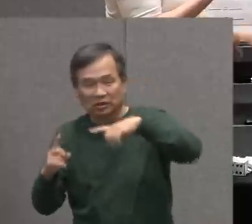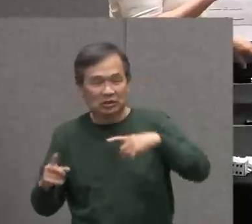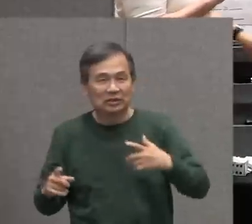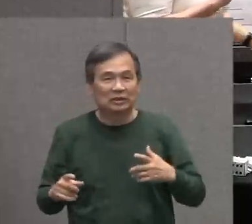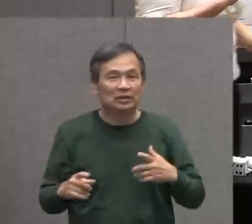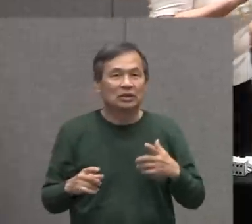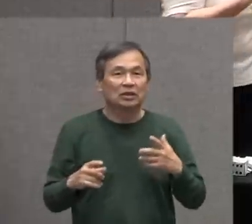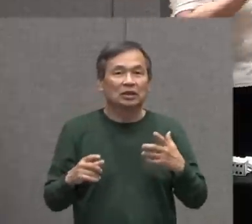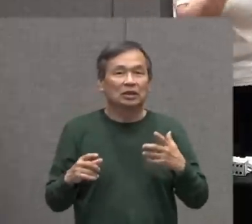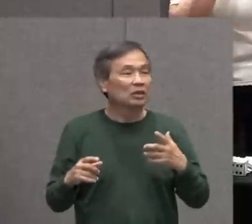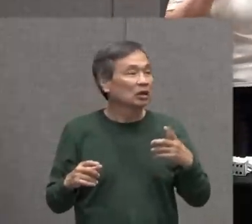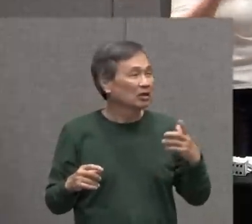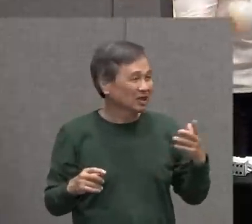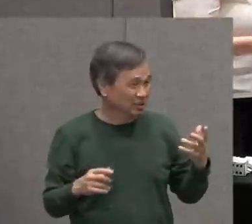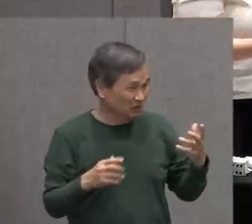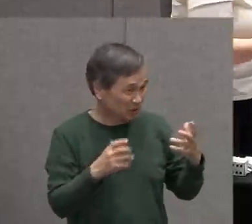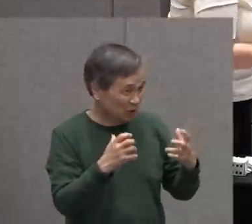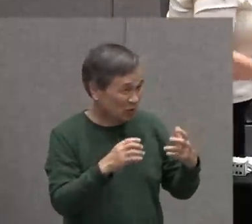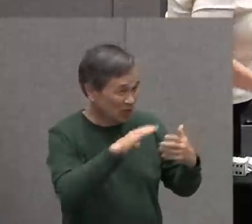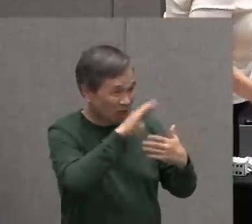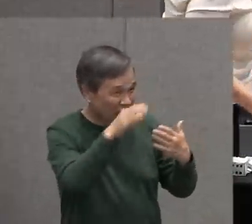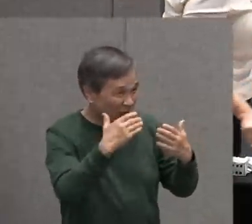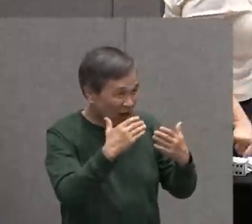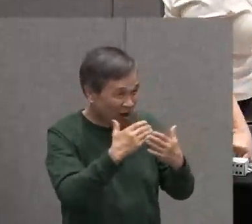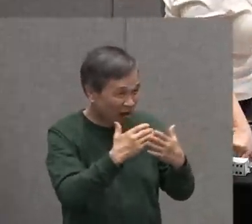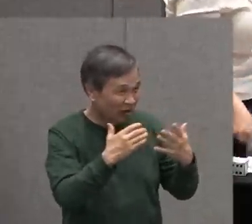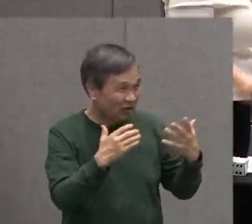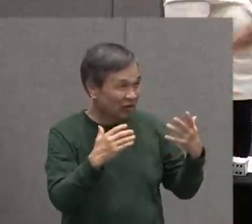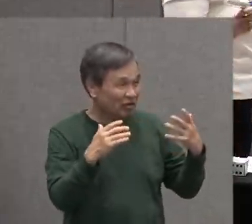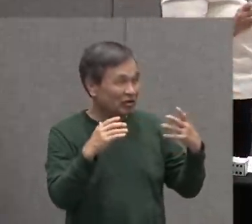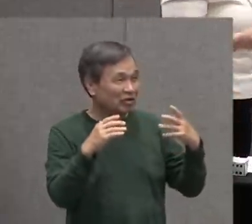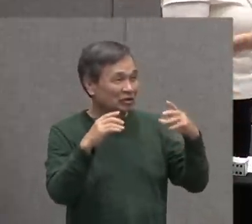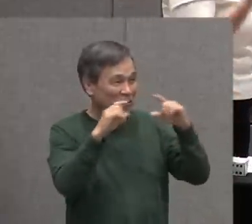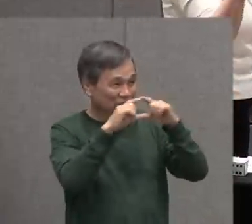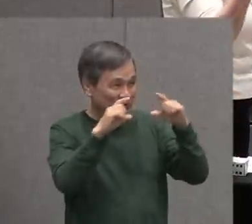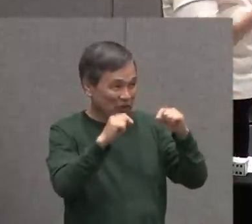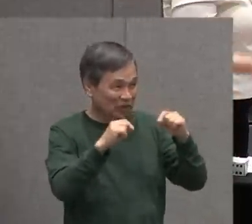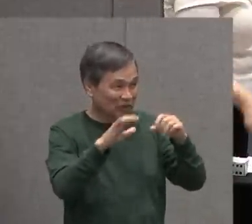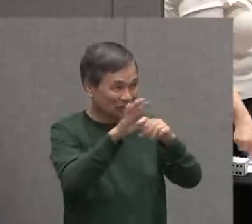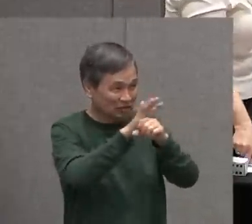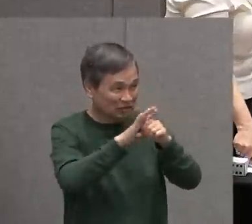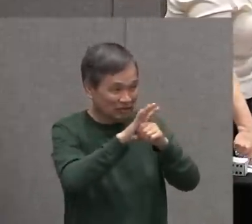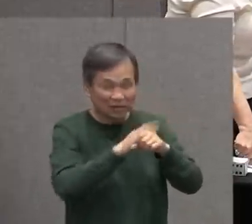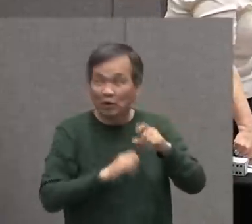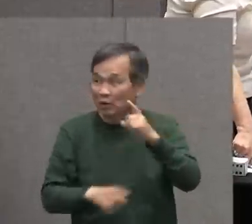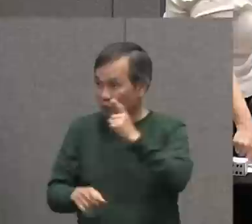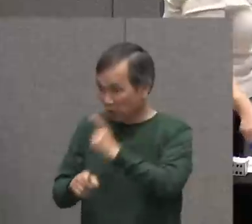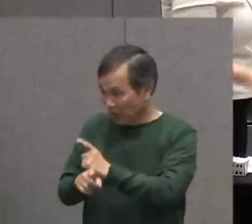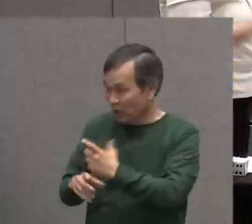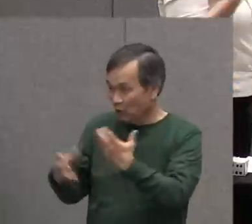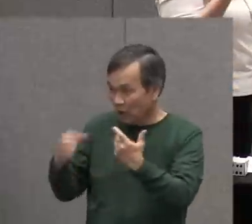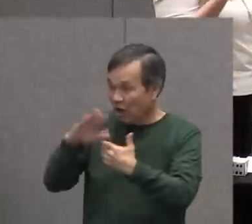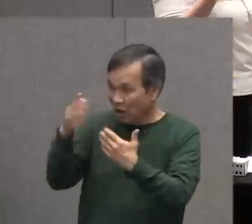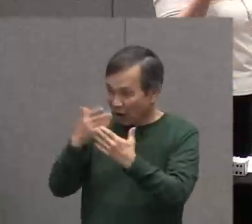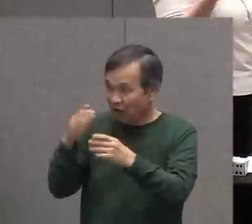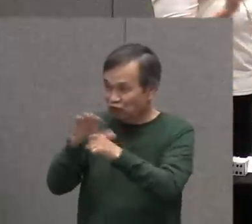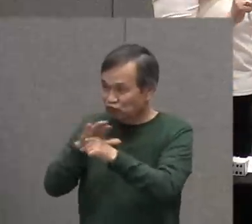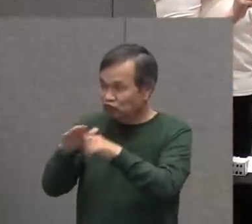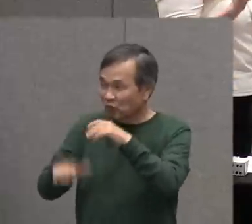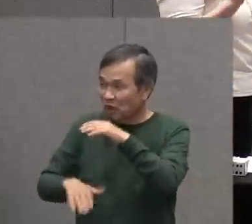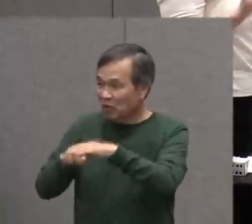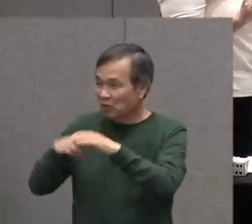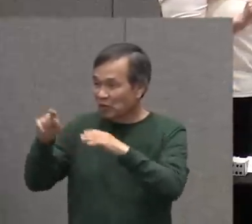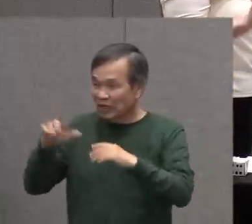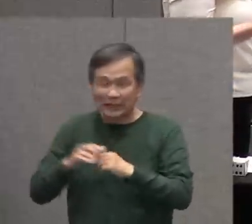the least amount of squares left, Least amount of squares left. And we're going to be two different colors. So hopefully you can see these colors as we go. And as